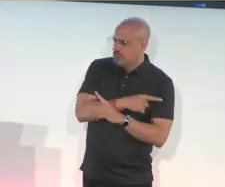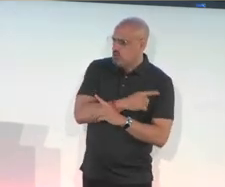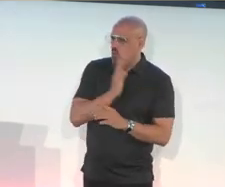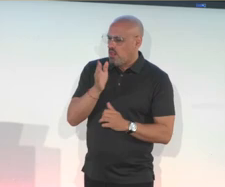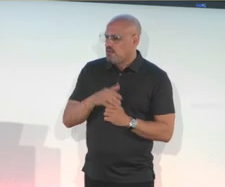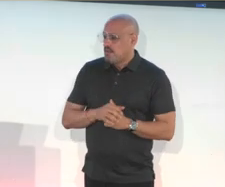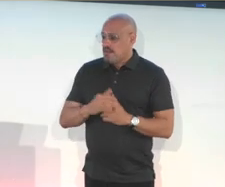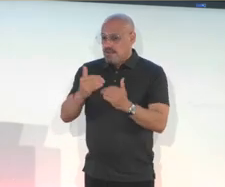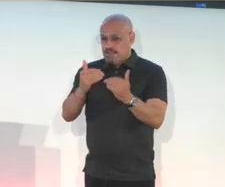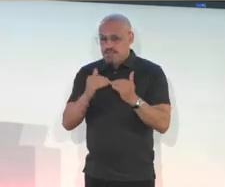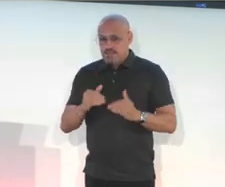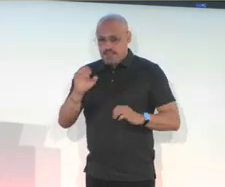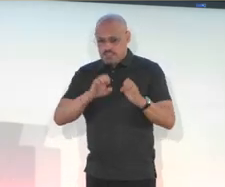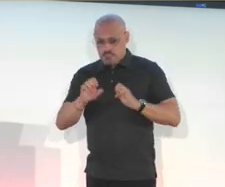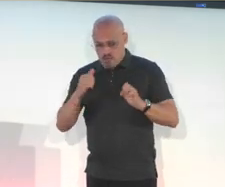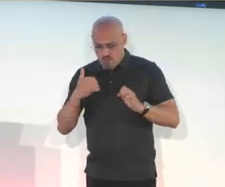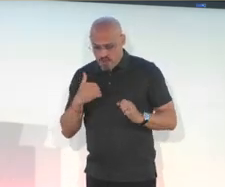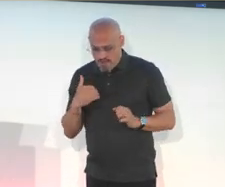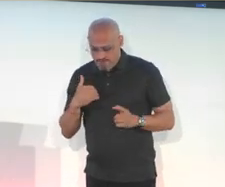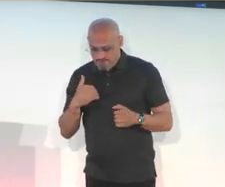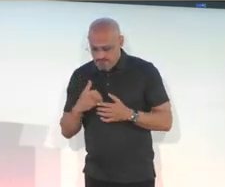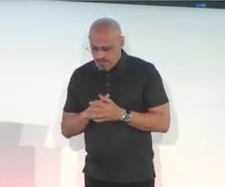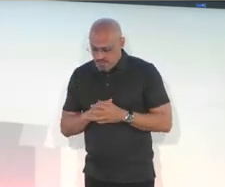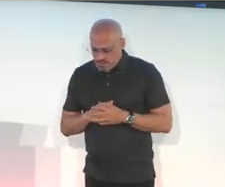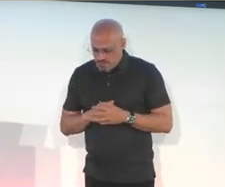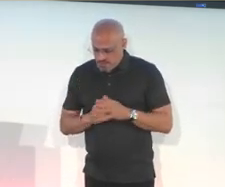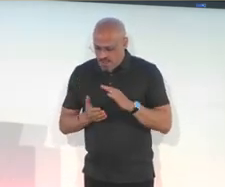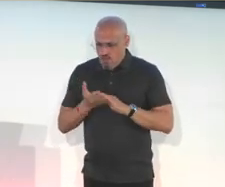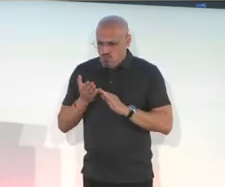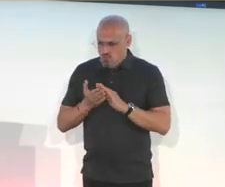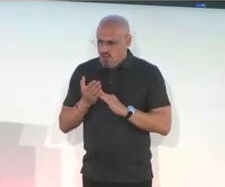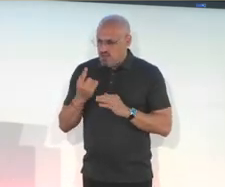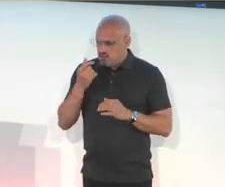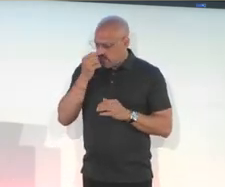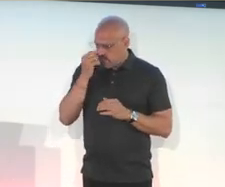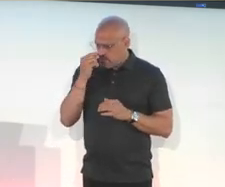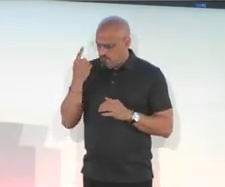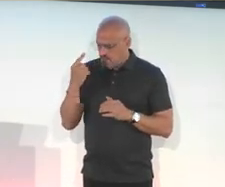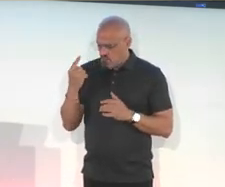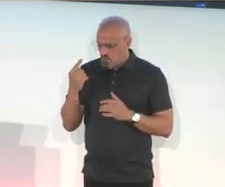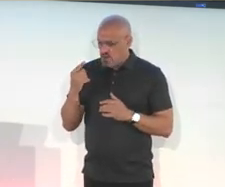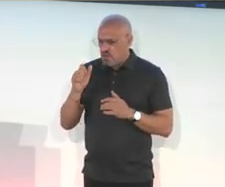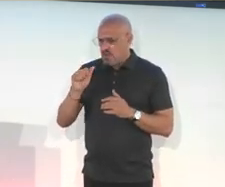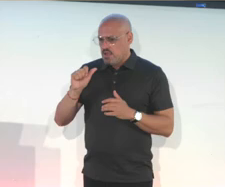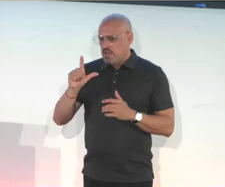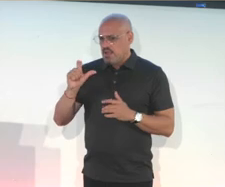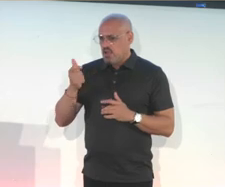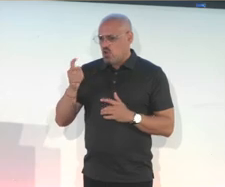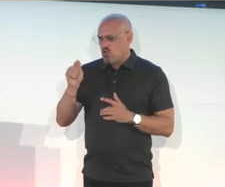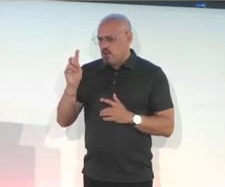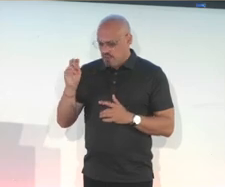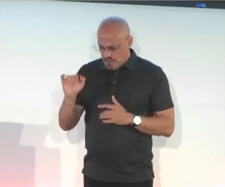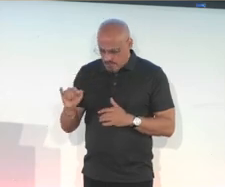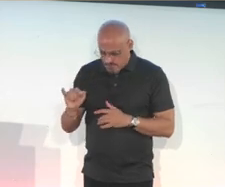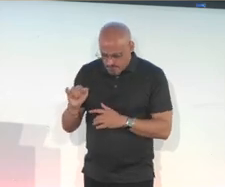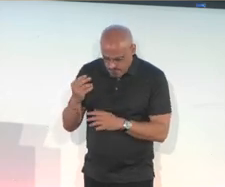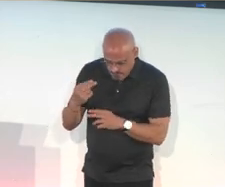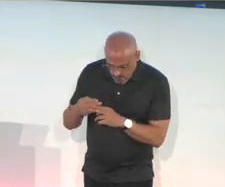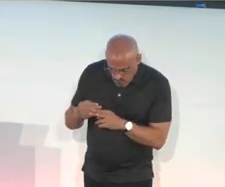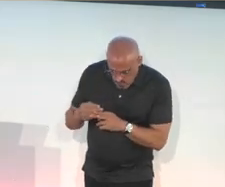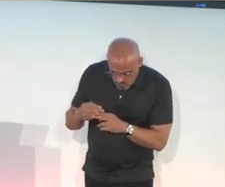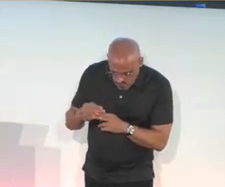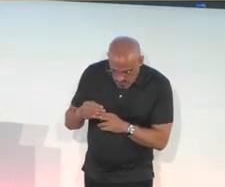The next experiment I ran was on a algorithm titled LipNet.